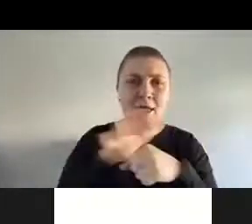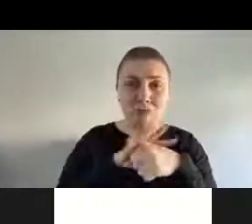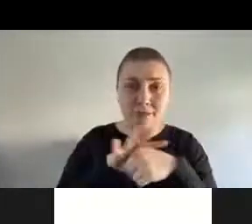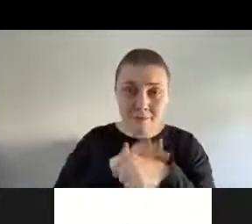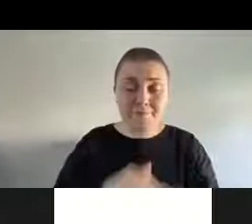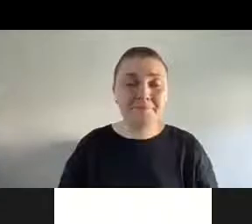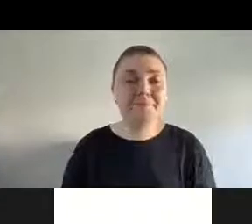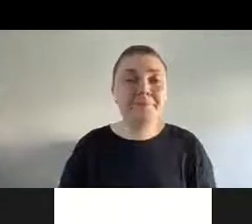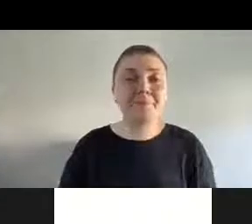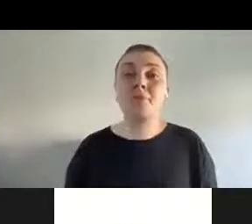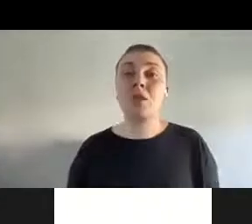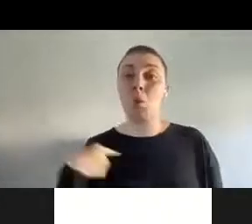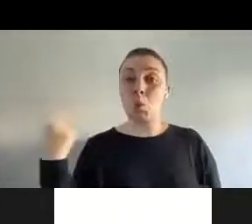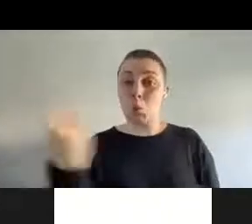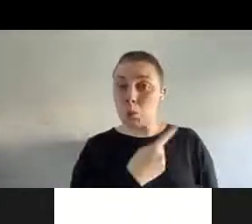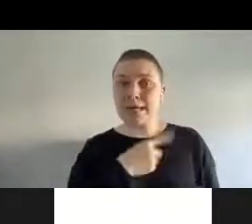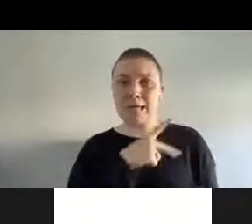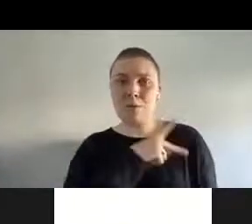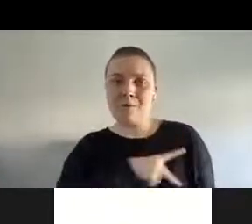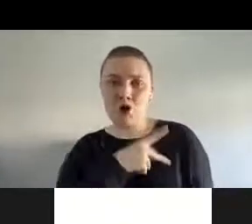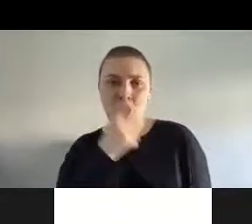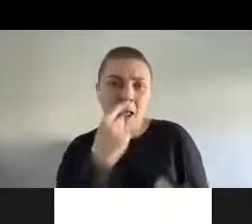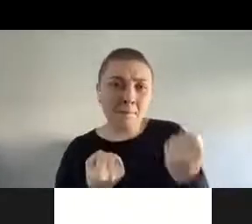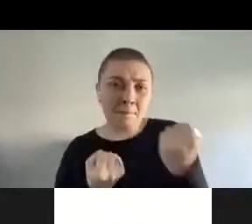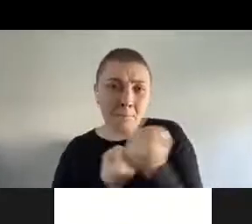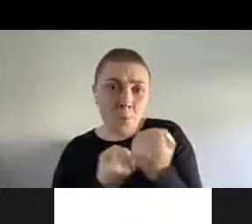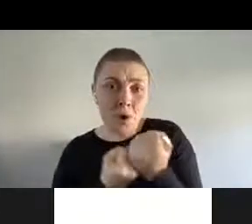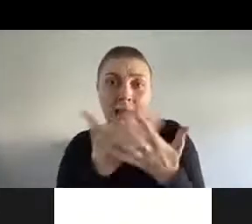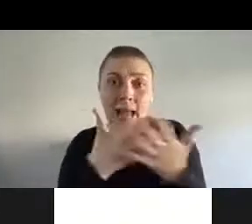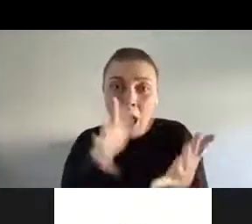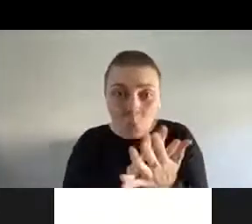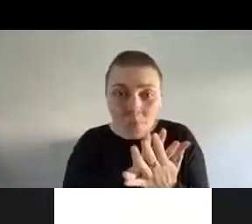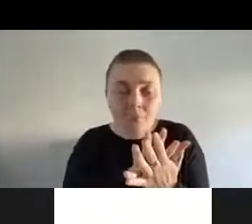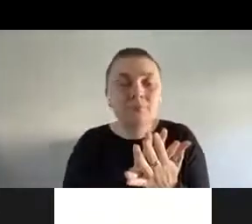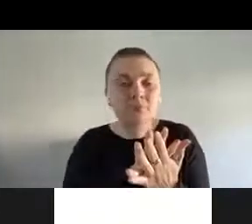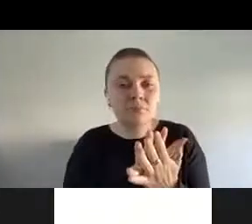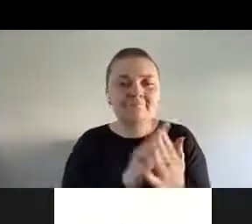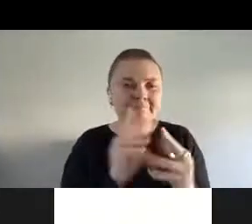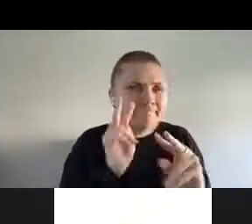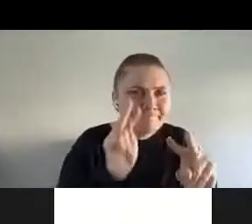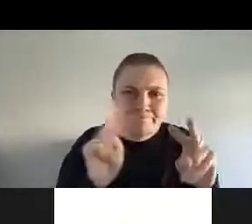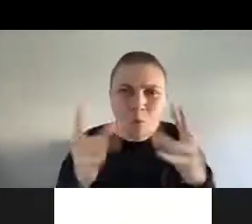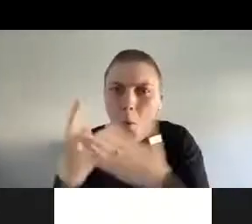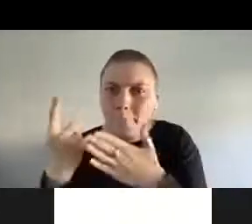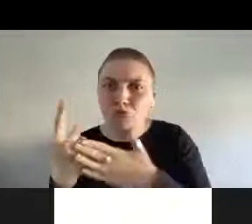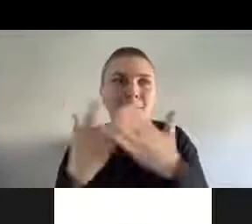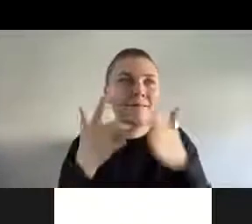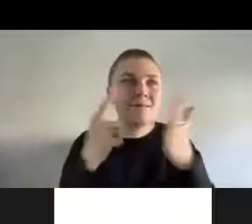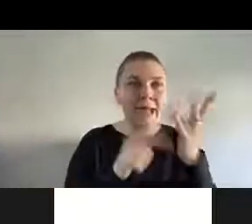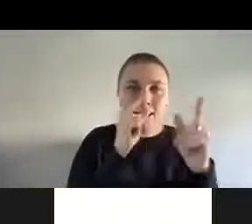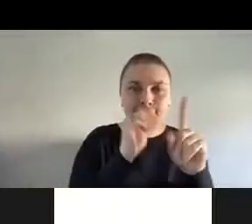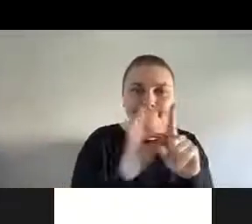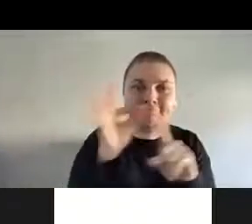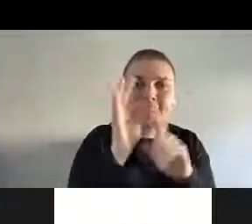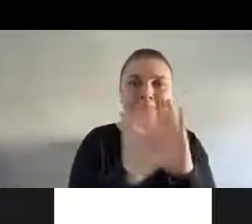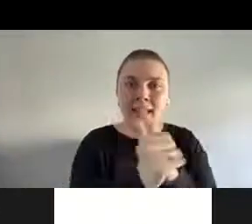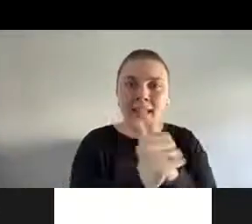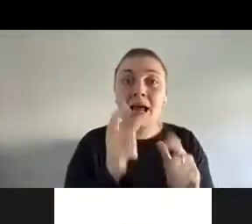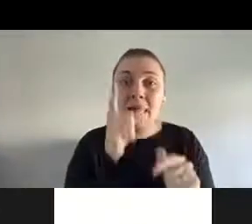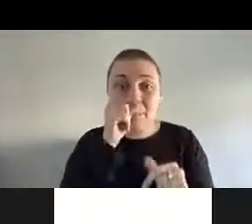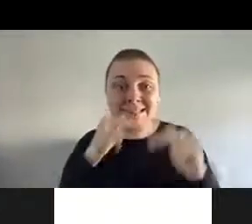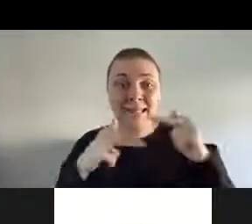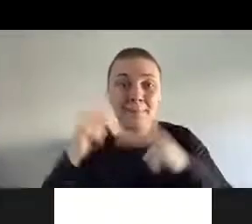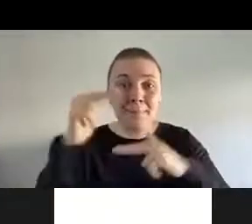So we as professionals can support this by constantly looking for opportunities to upskill and capacity build